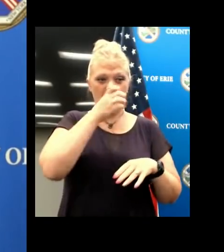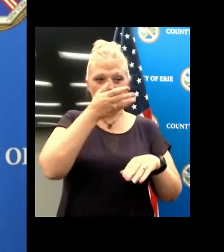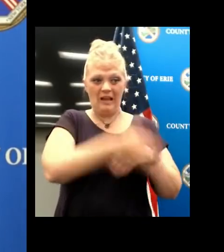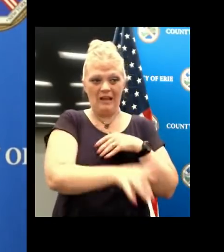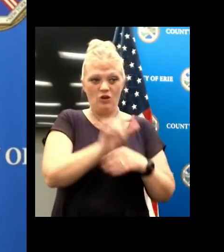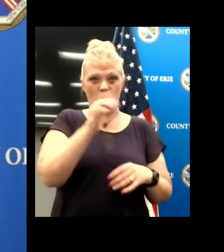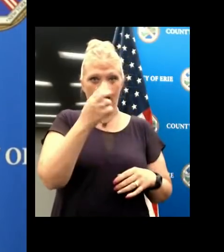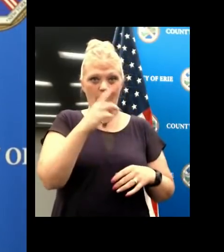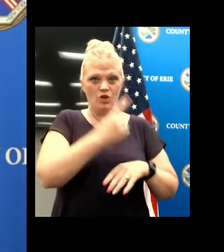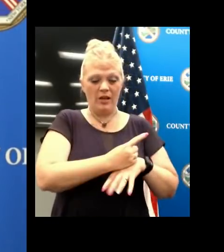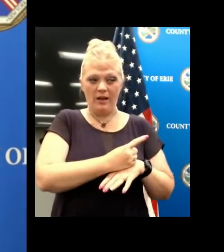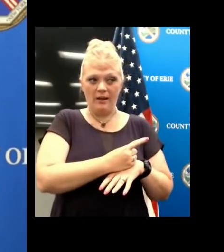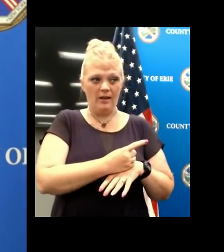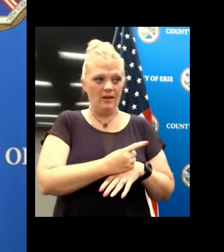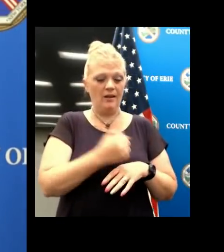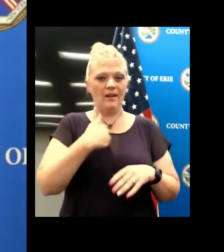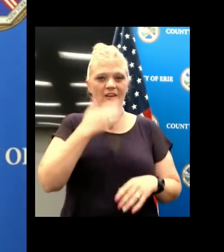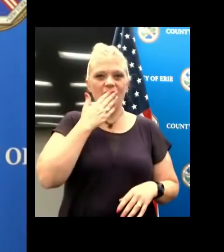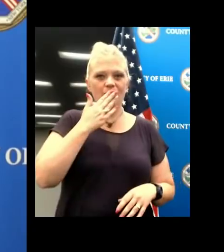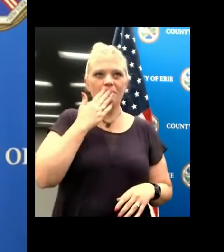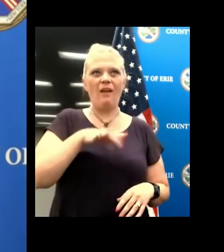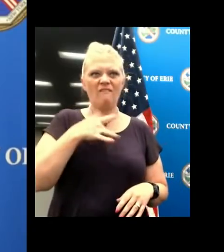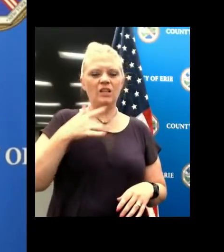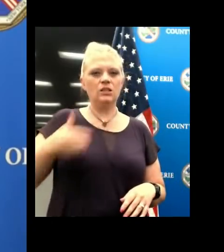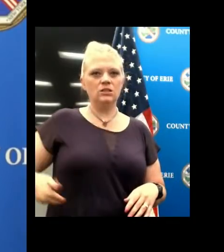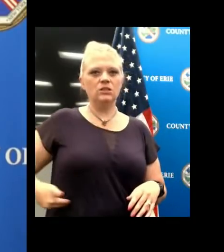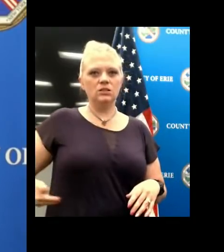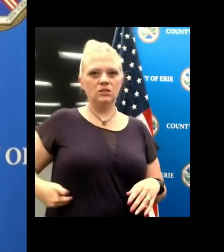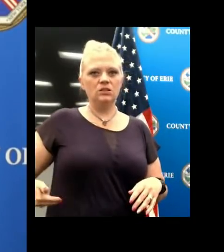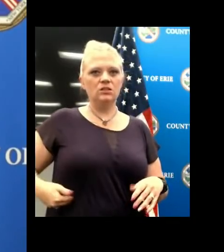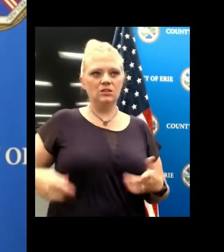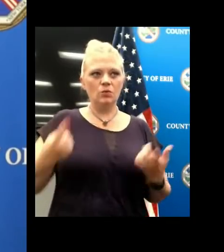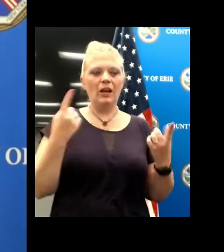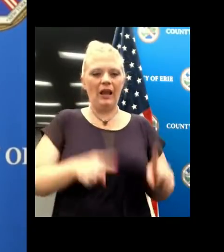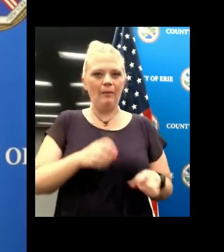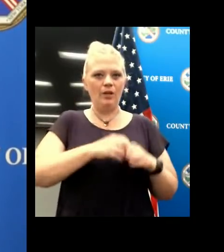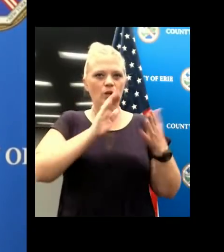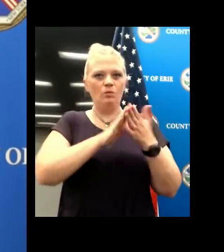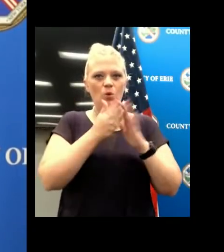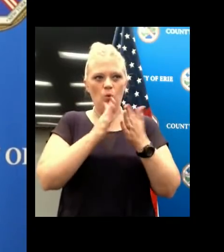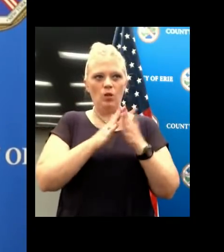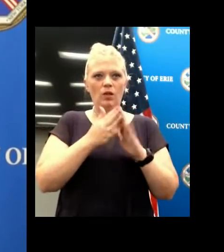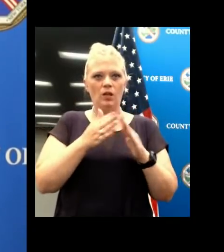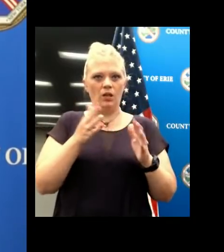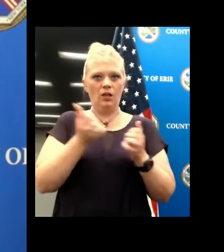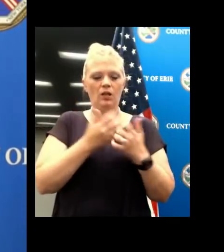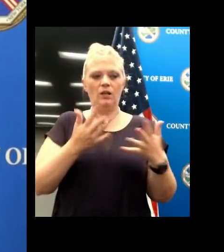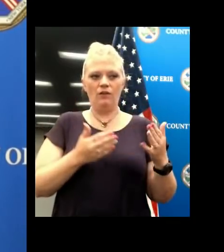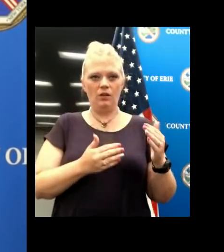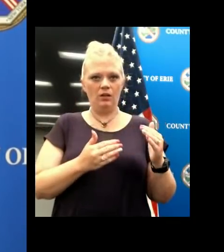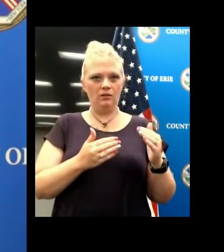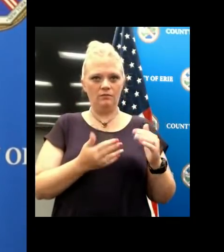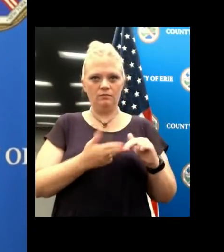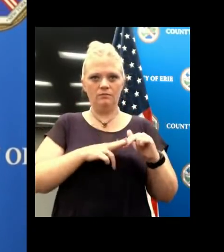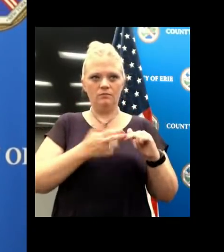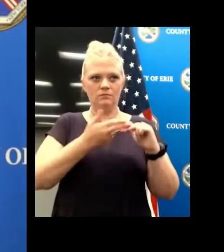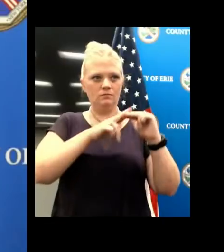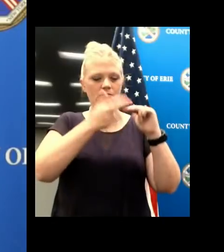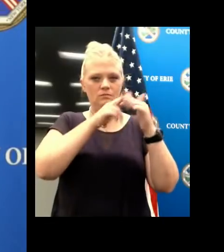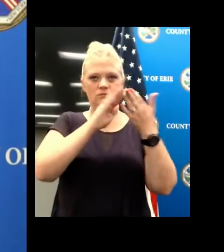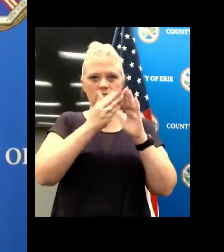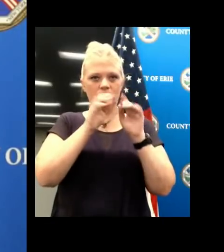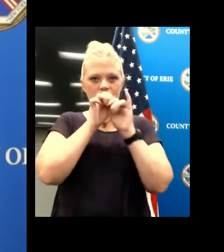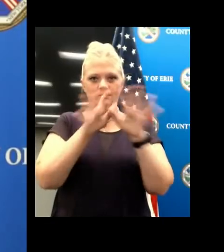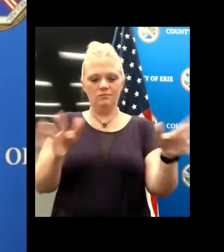Labor Day, I have a bad feeling about what could happen in the community as caseloads go up, as community spread